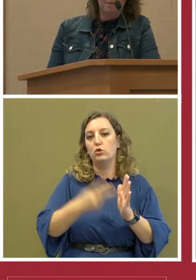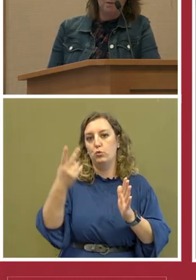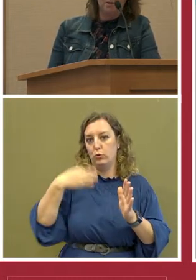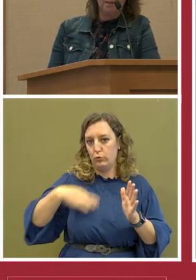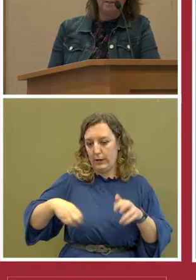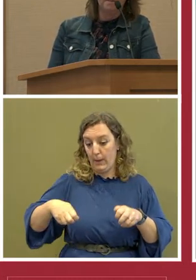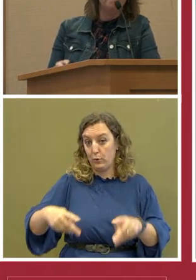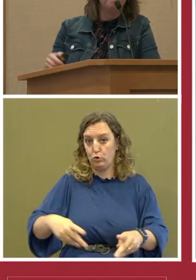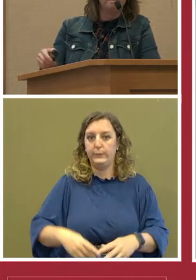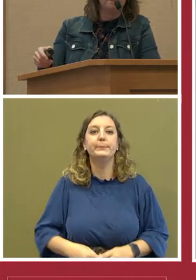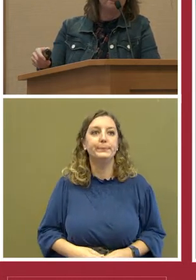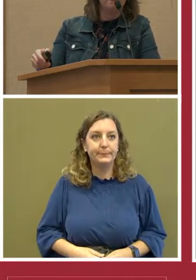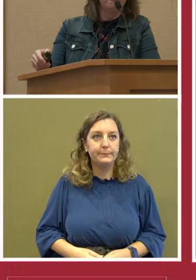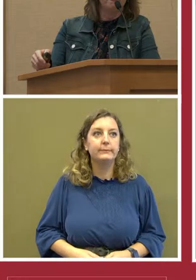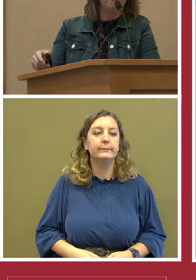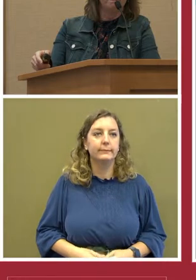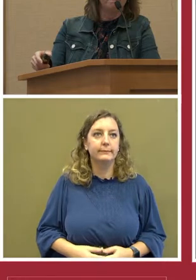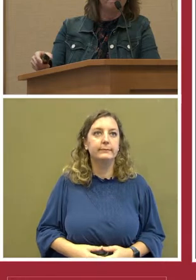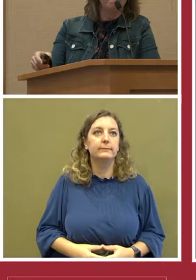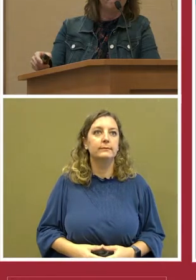credit opportunities.